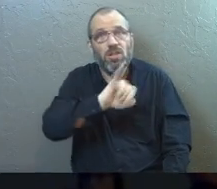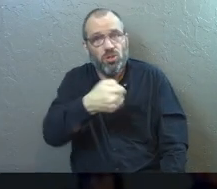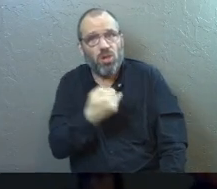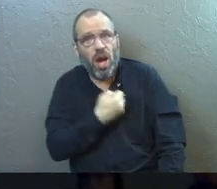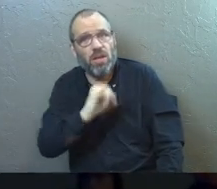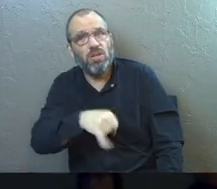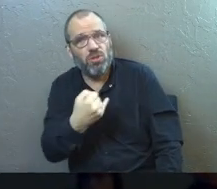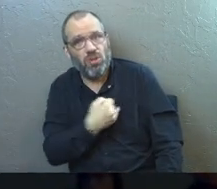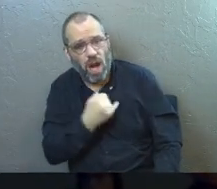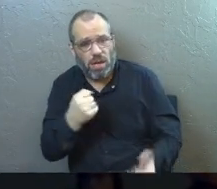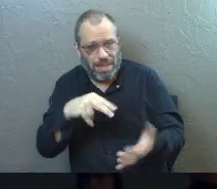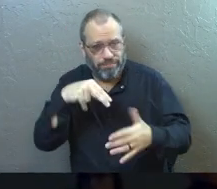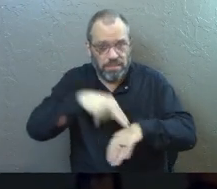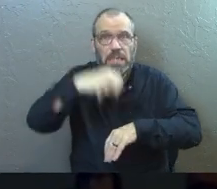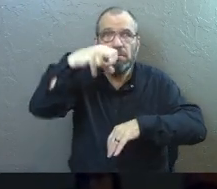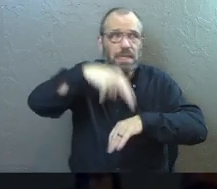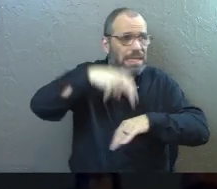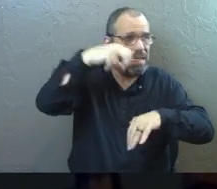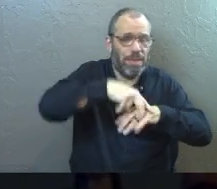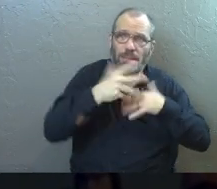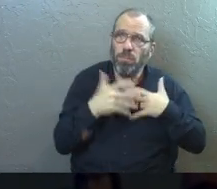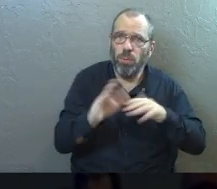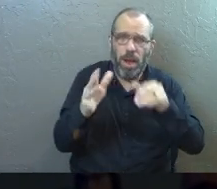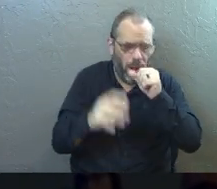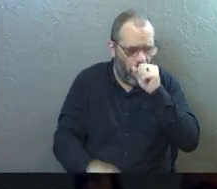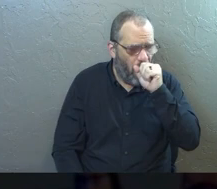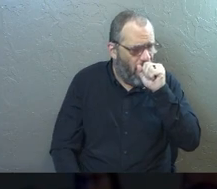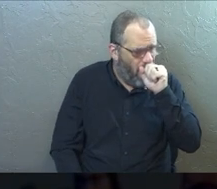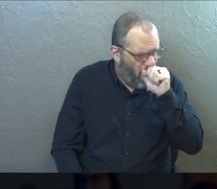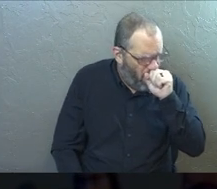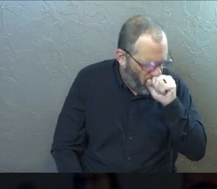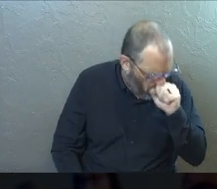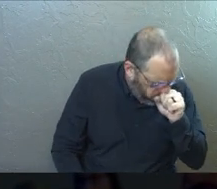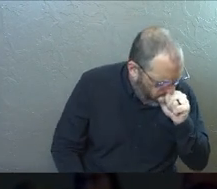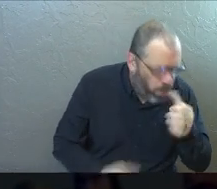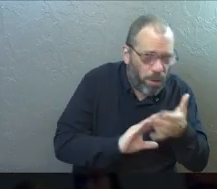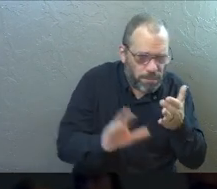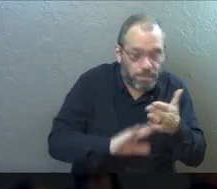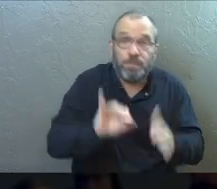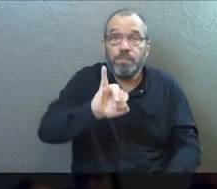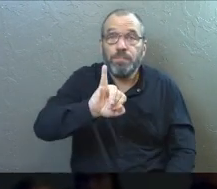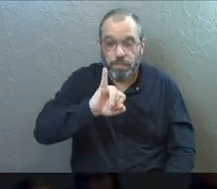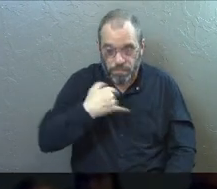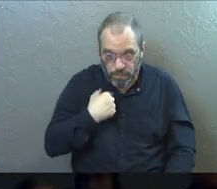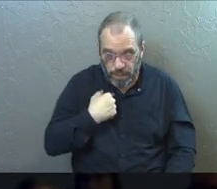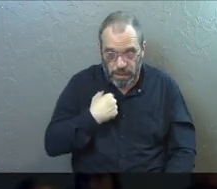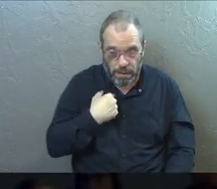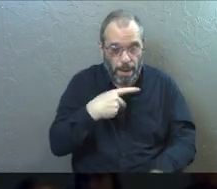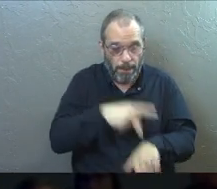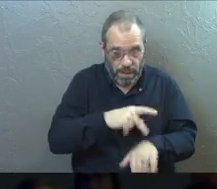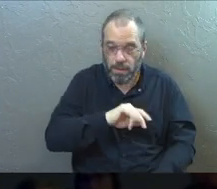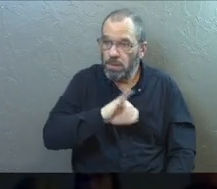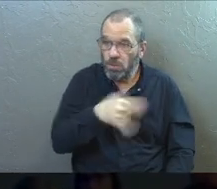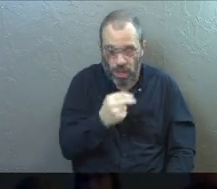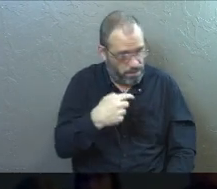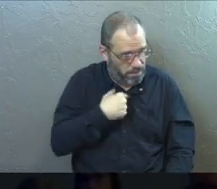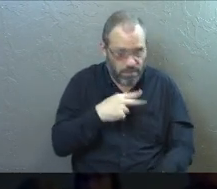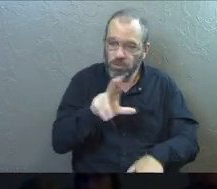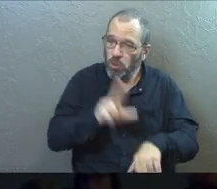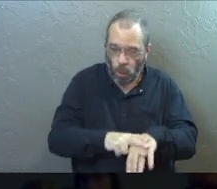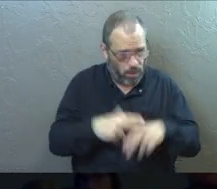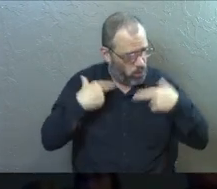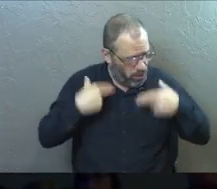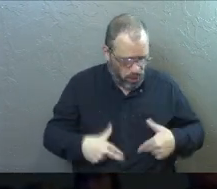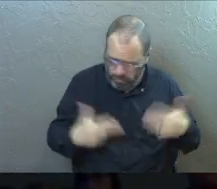walk and leap and give God praise. So Peter says, don't forget that. John and I, normal men,